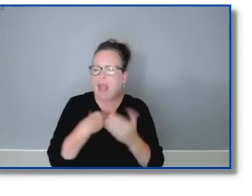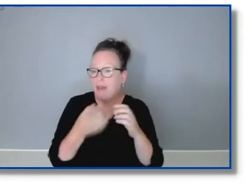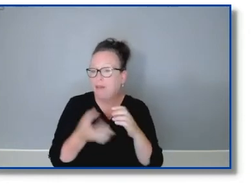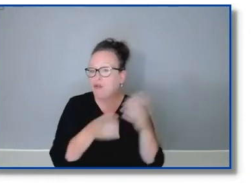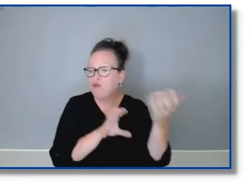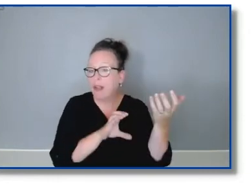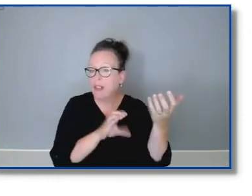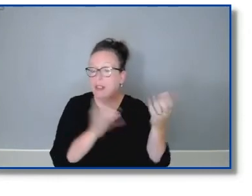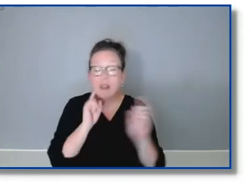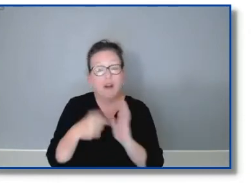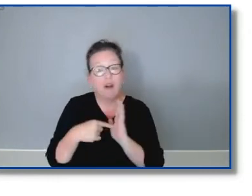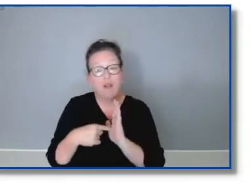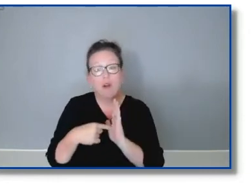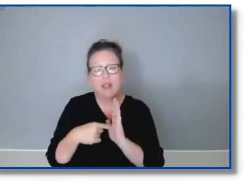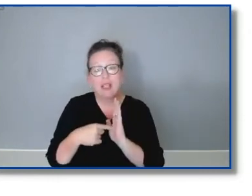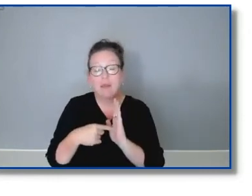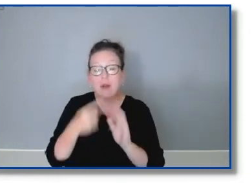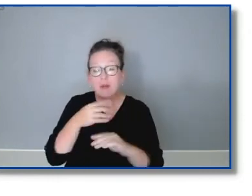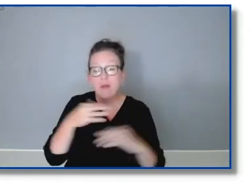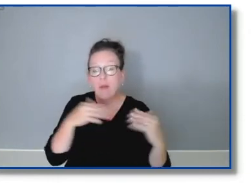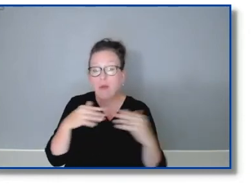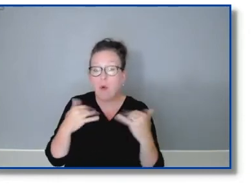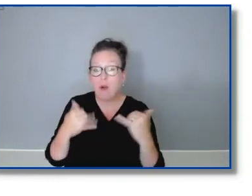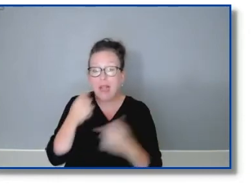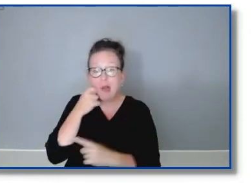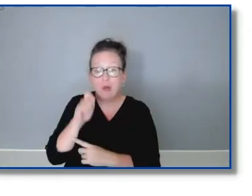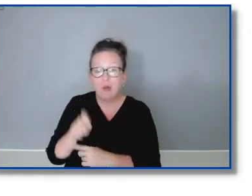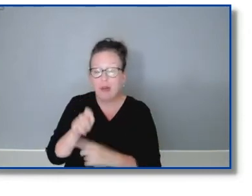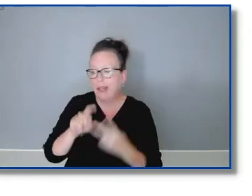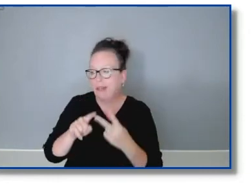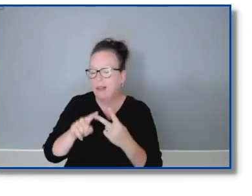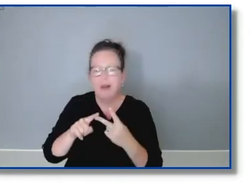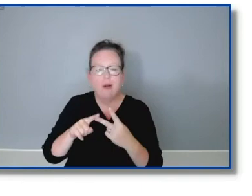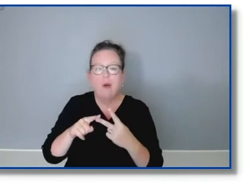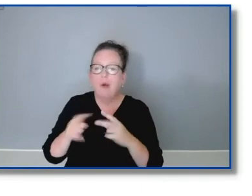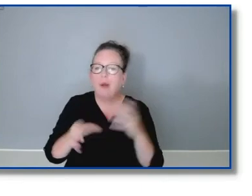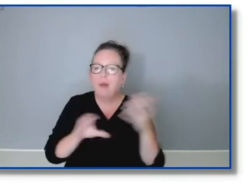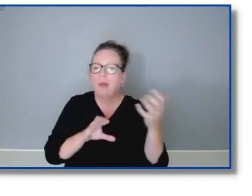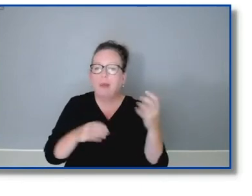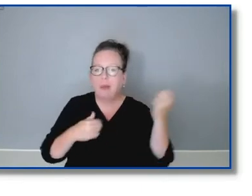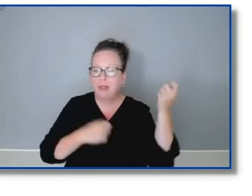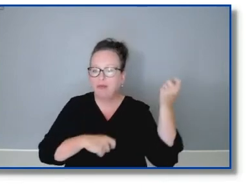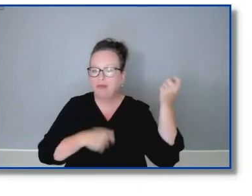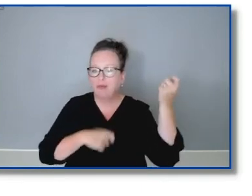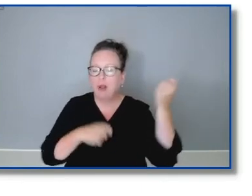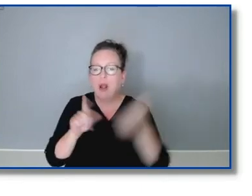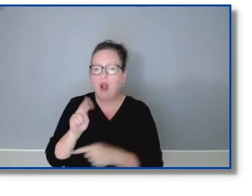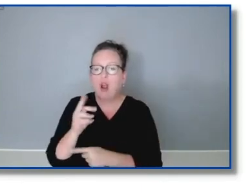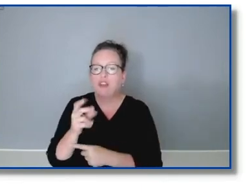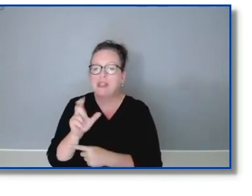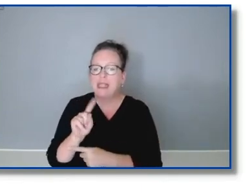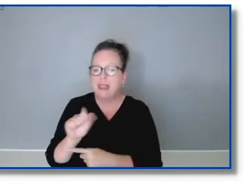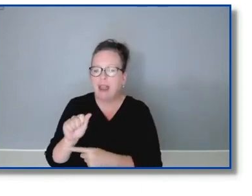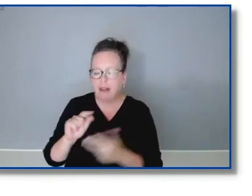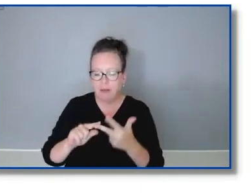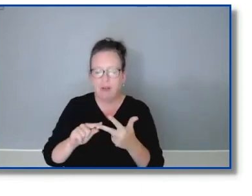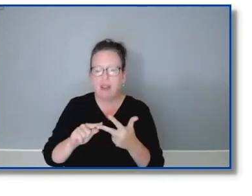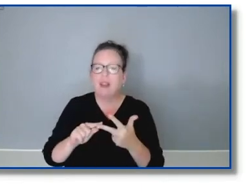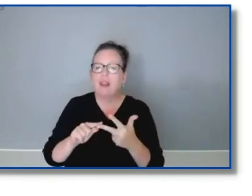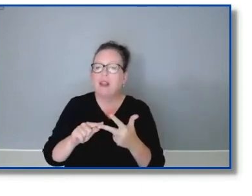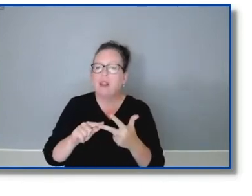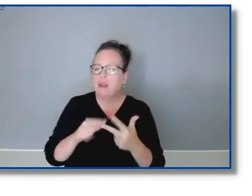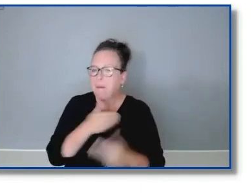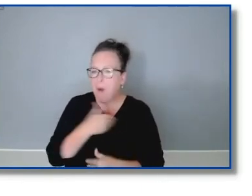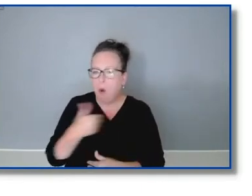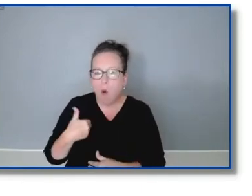the war in Ukraine, or during the crisis in Argentina, during the martial law in Poland. And so there are various objects. Actually, the whole